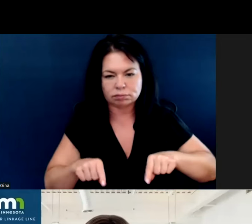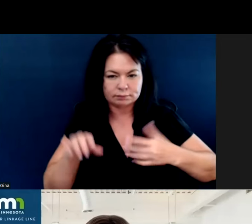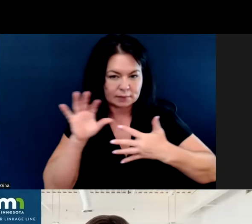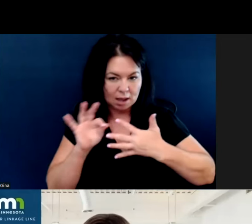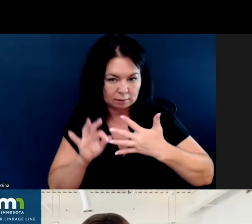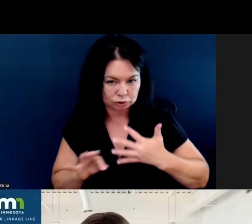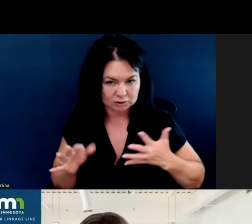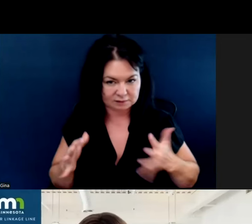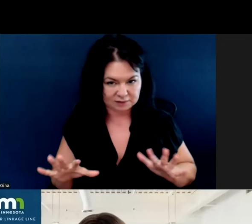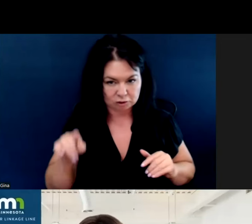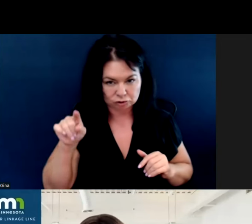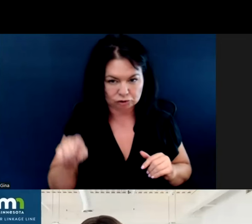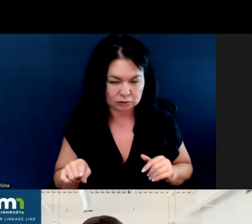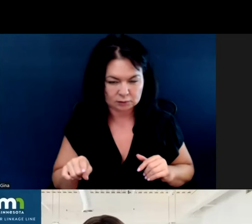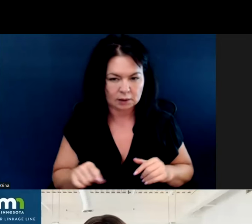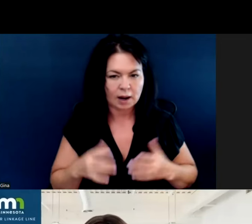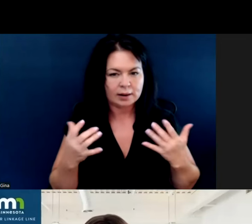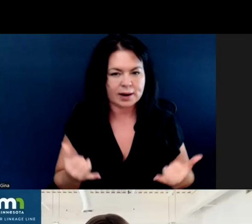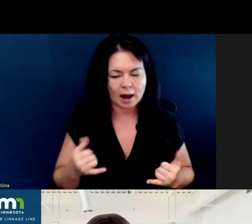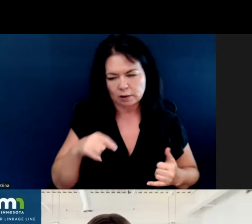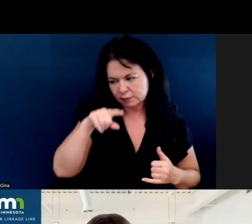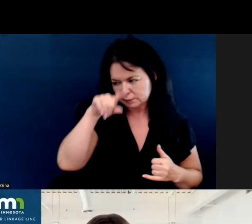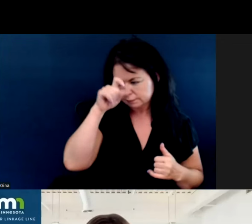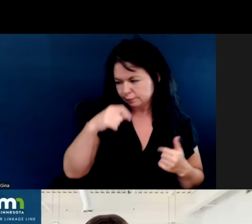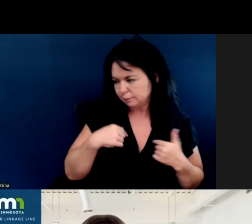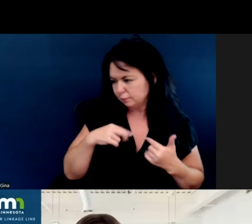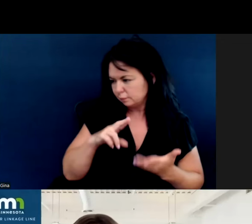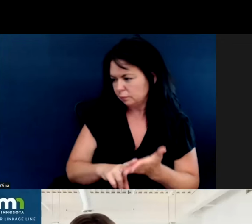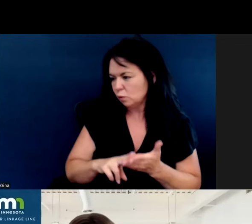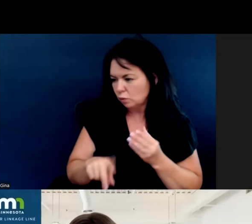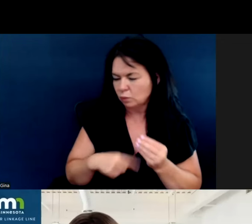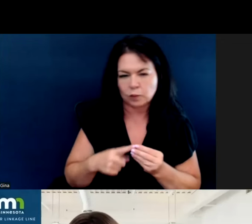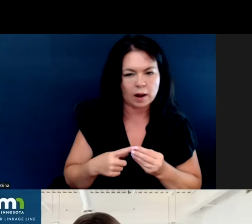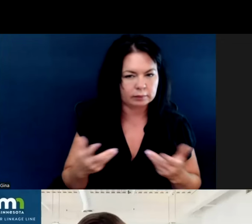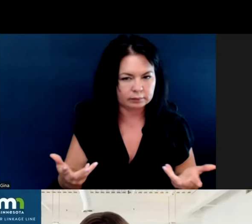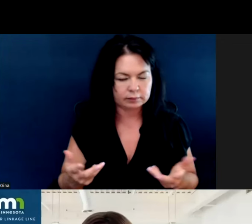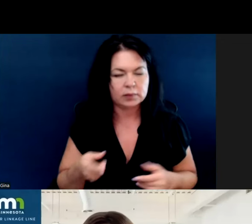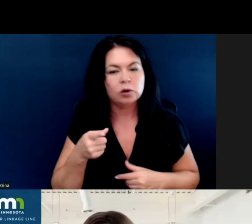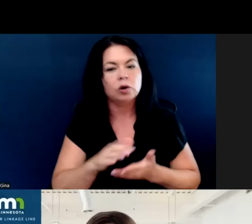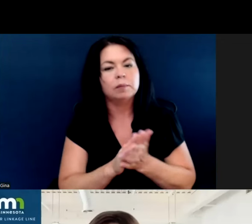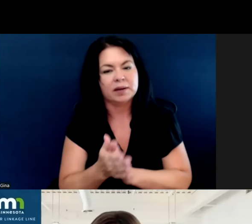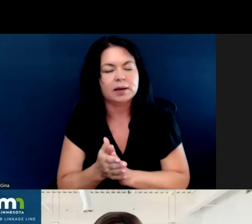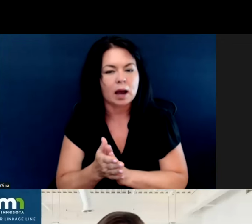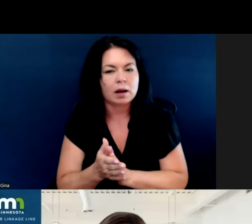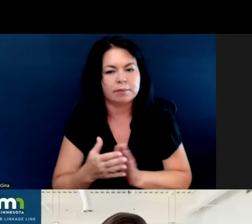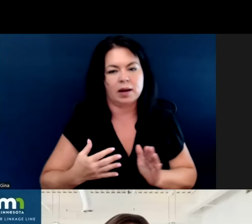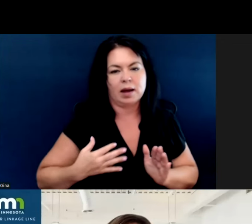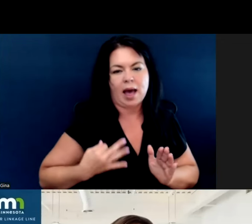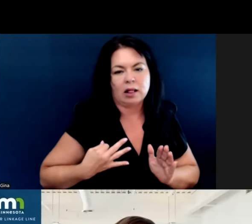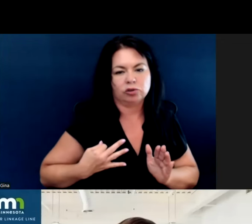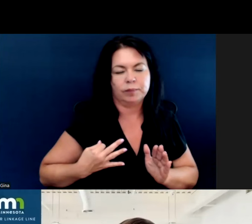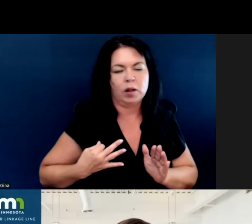is, when do I enroll in Medicare? Okay, so Kelly mentioned that you first become eligible for Medicare when you turn